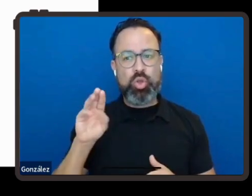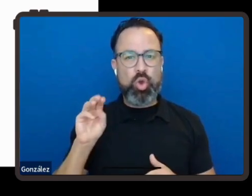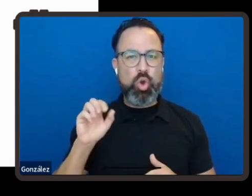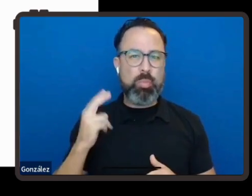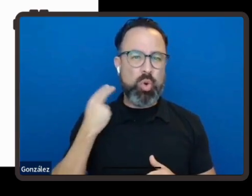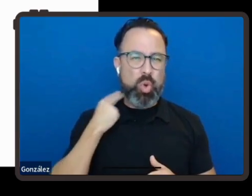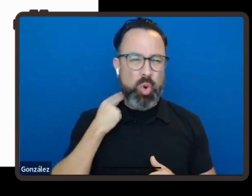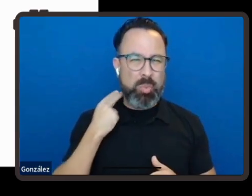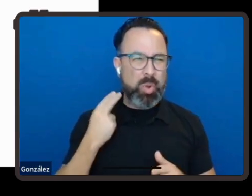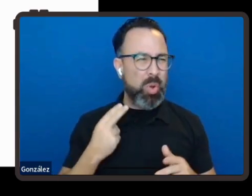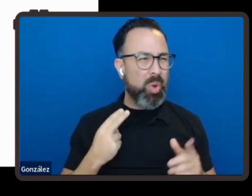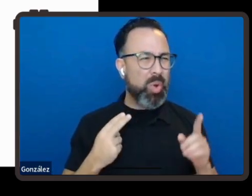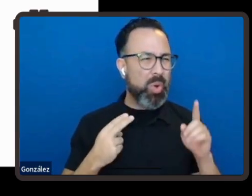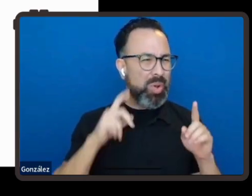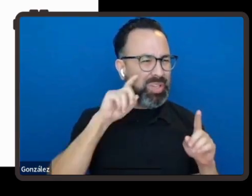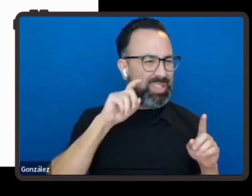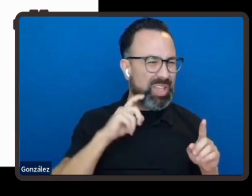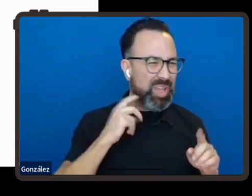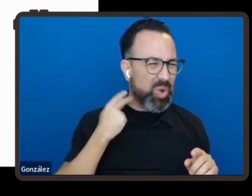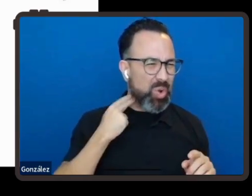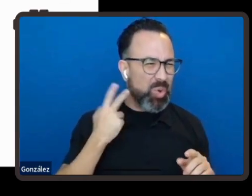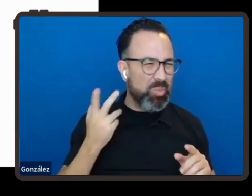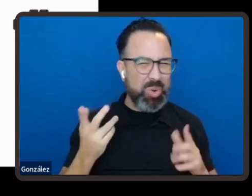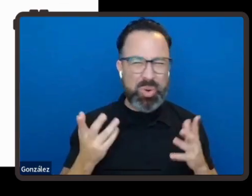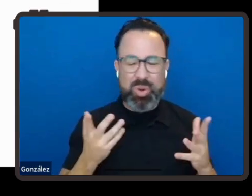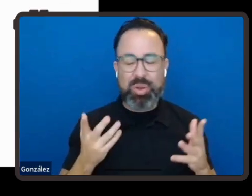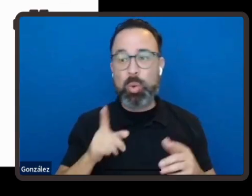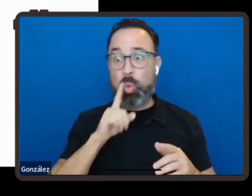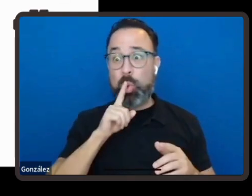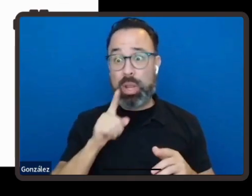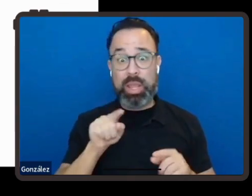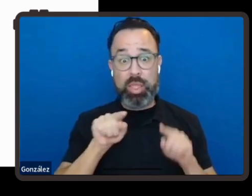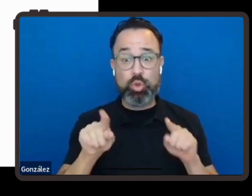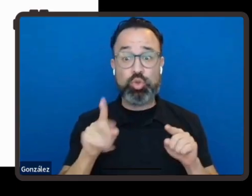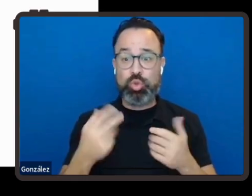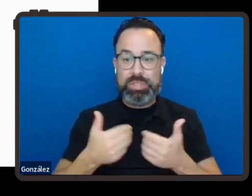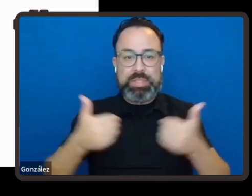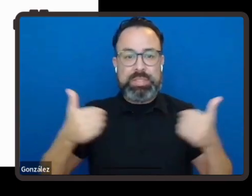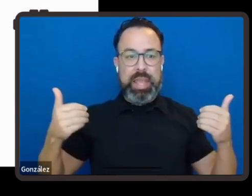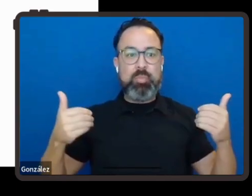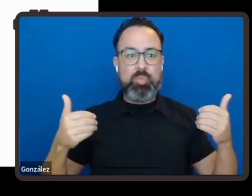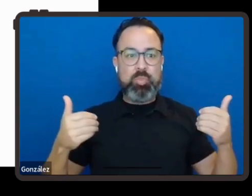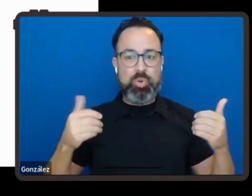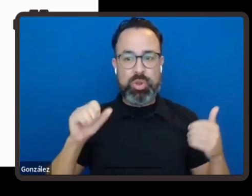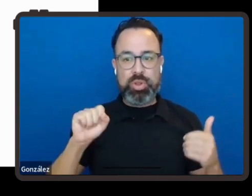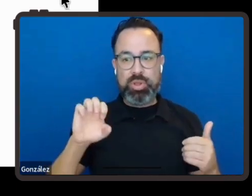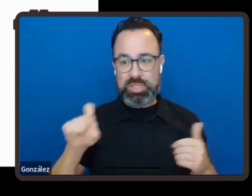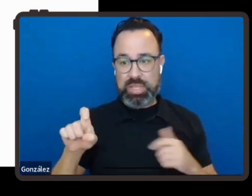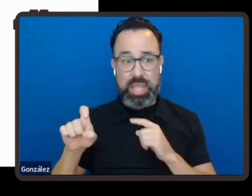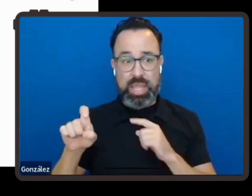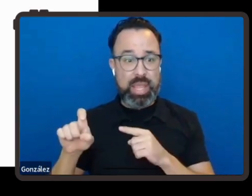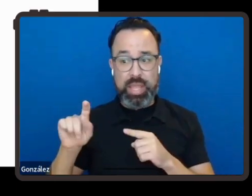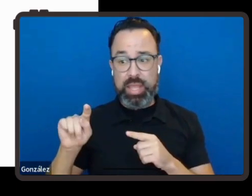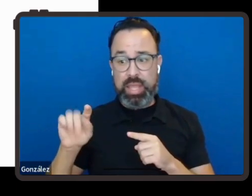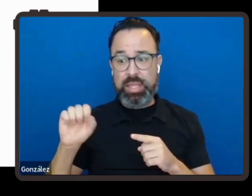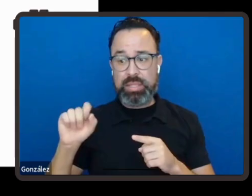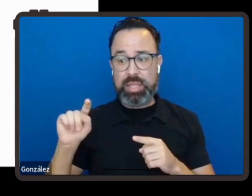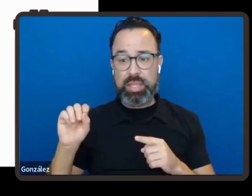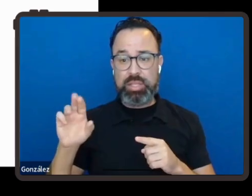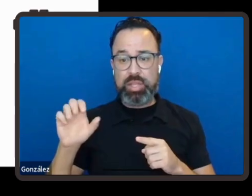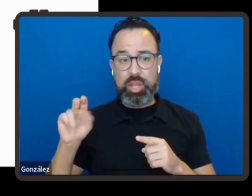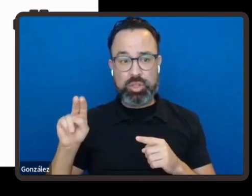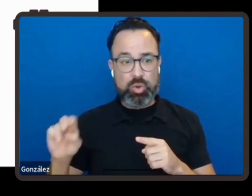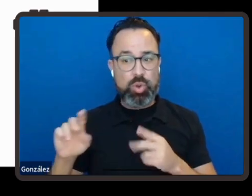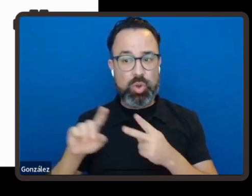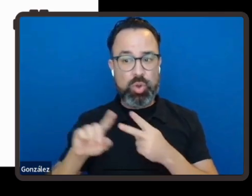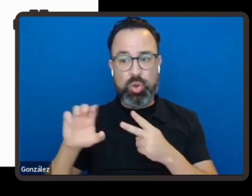hormones. They are two separate hormones. You know, you've got your sex hormones, your testosterone, your estrogen. Claudia was talking about